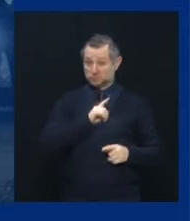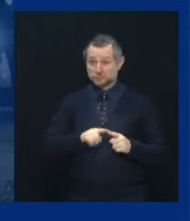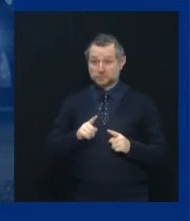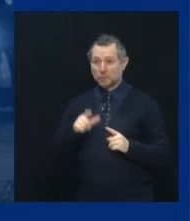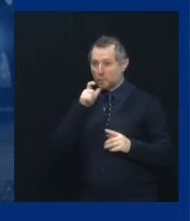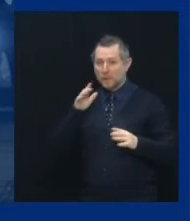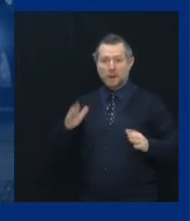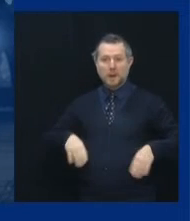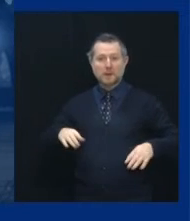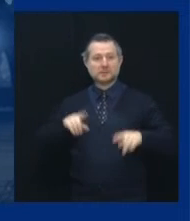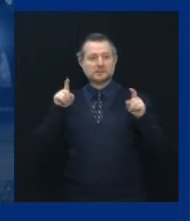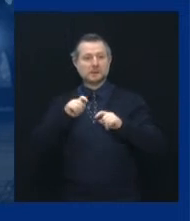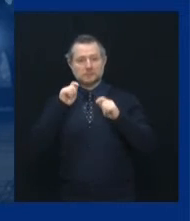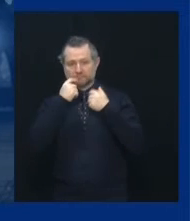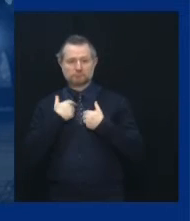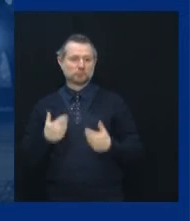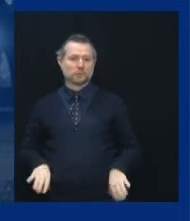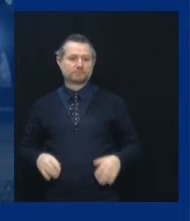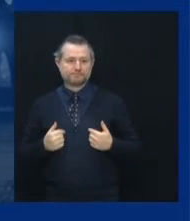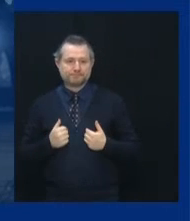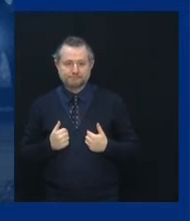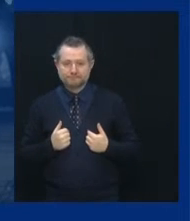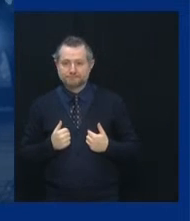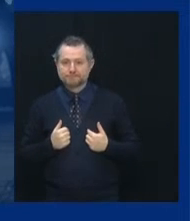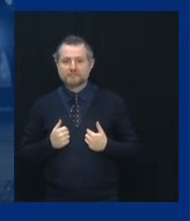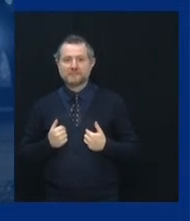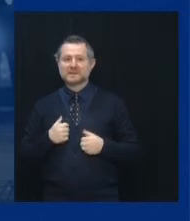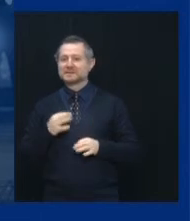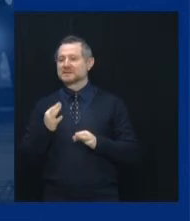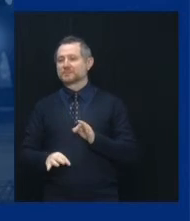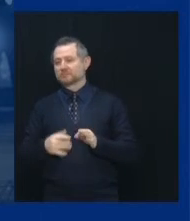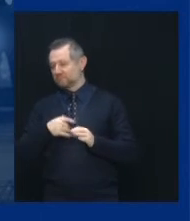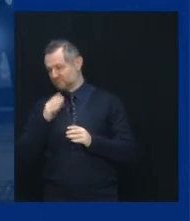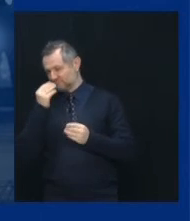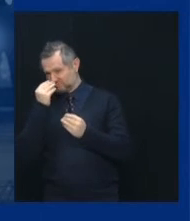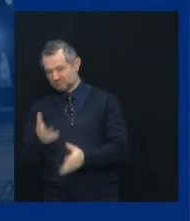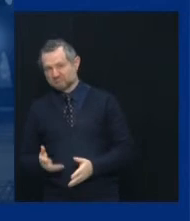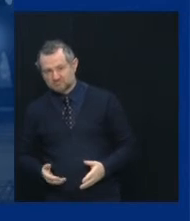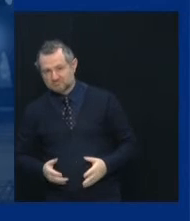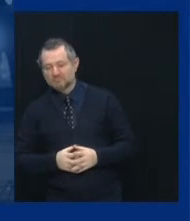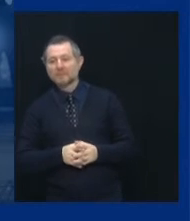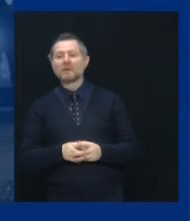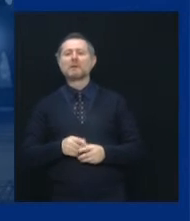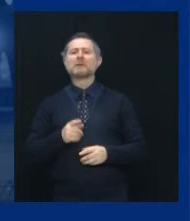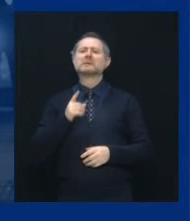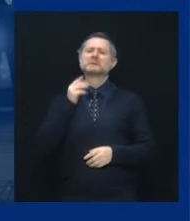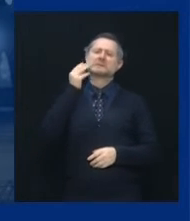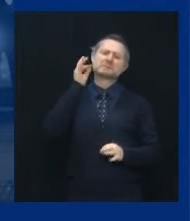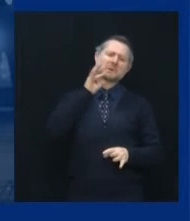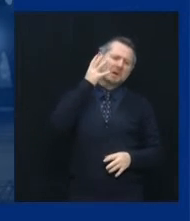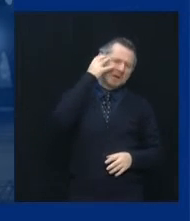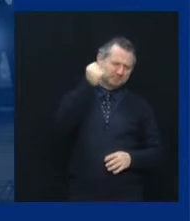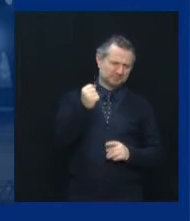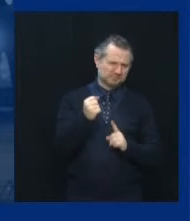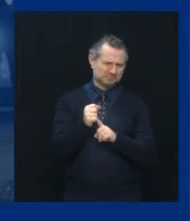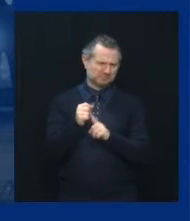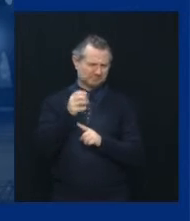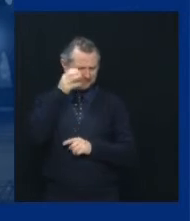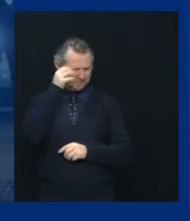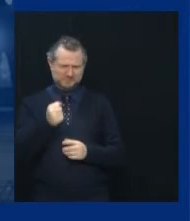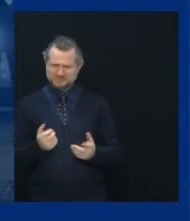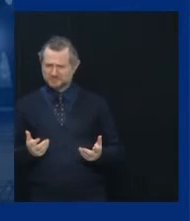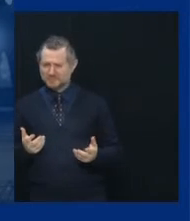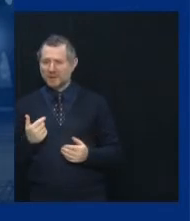tested. It's just that simple, and it makes total common sense. We have a